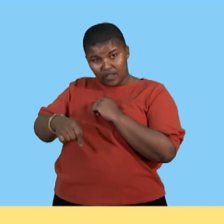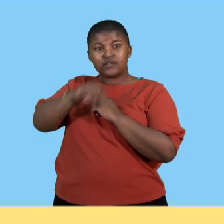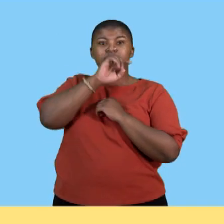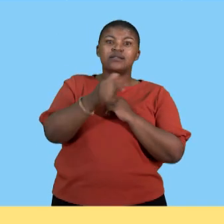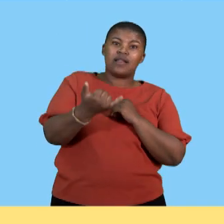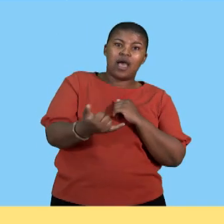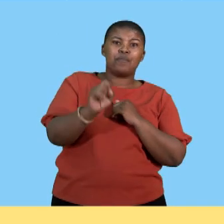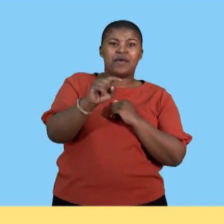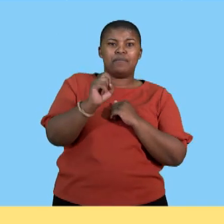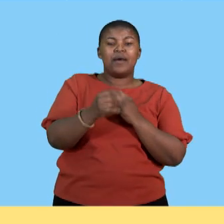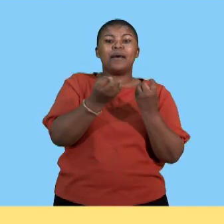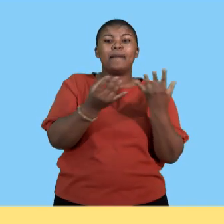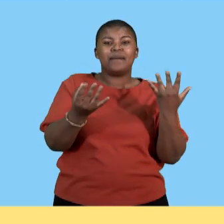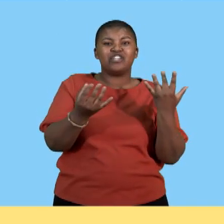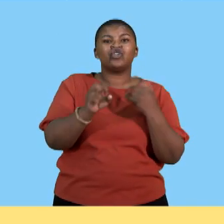down is